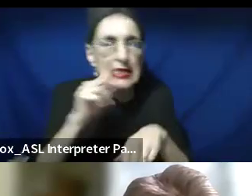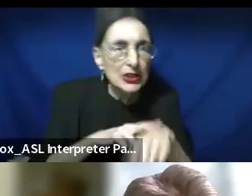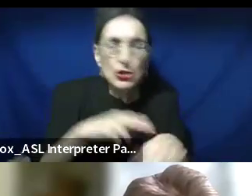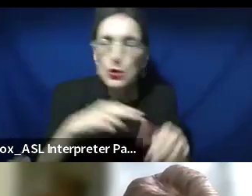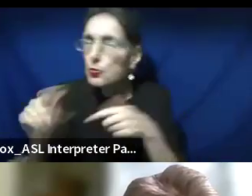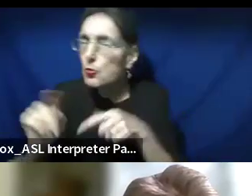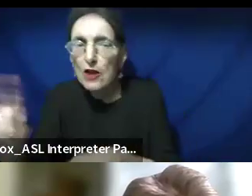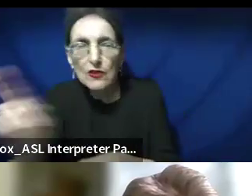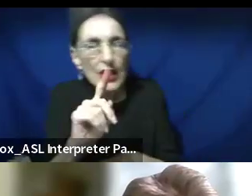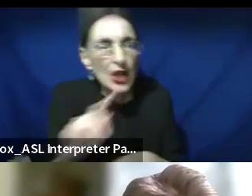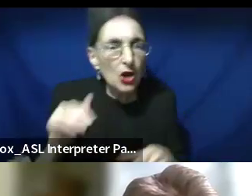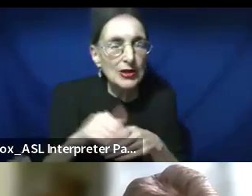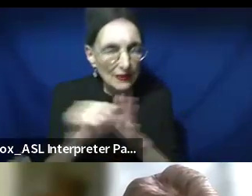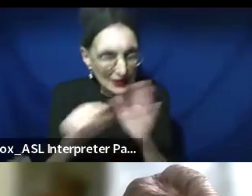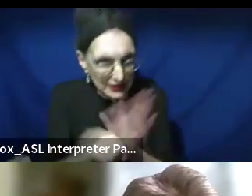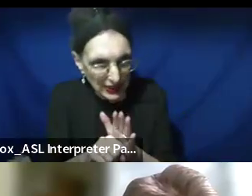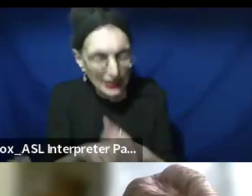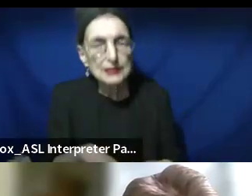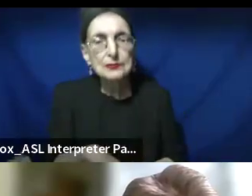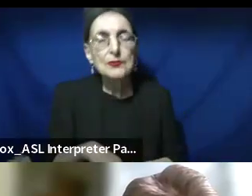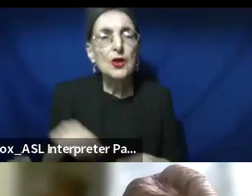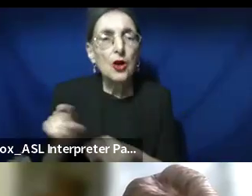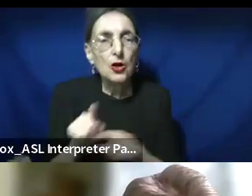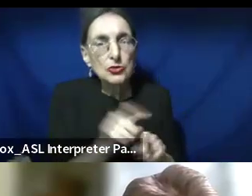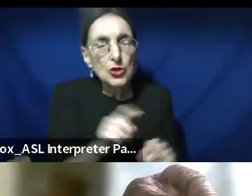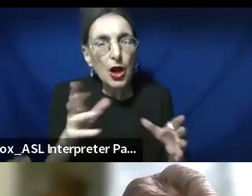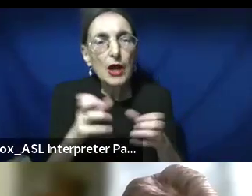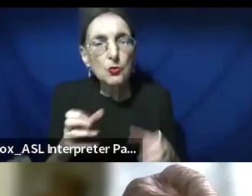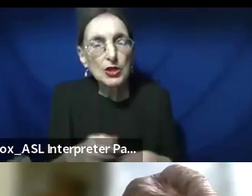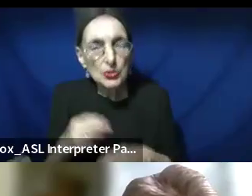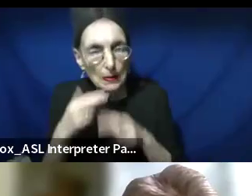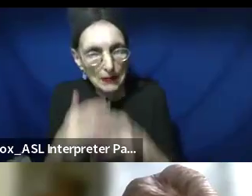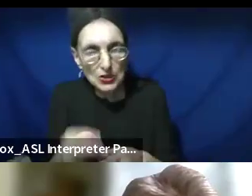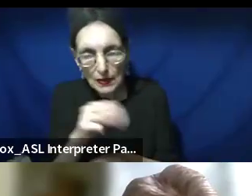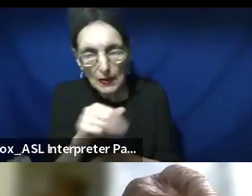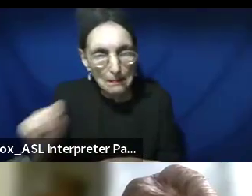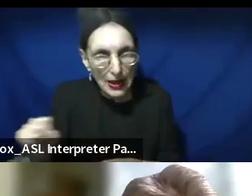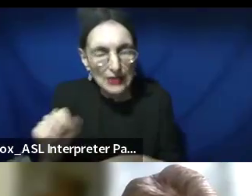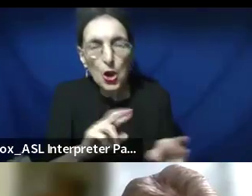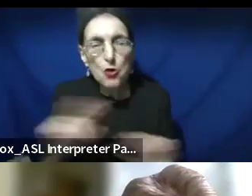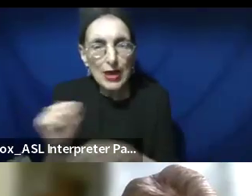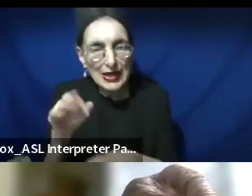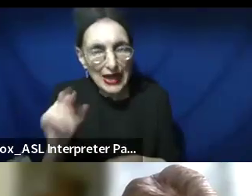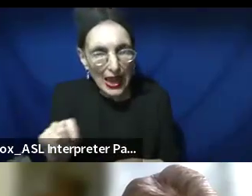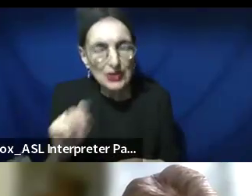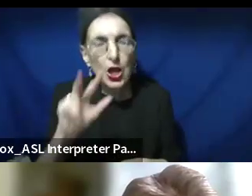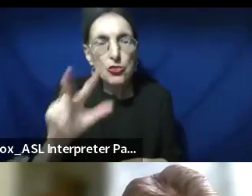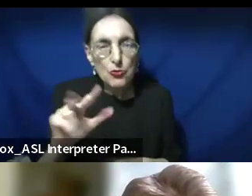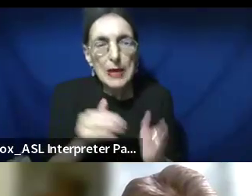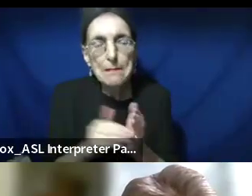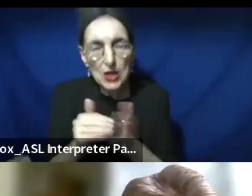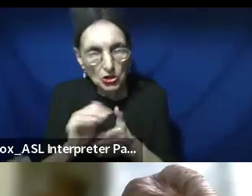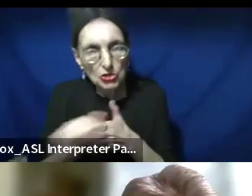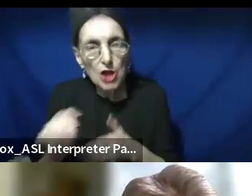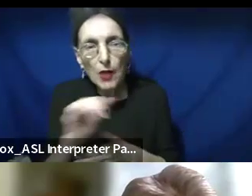Related to this, I wanted to mention the Mass Ready Act, which is a $3 billion bond bill that Governor Healey mentioned in June.